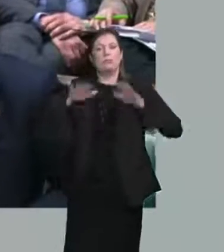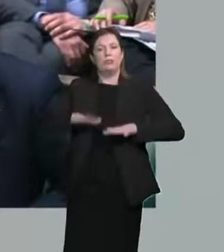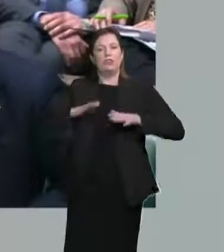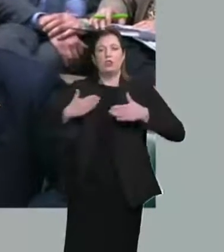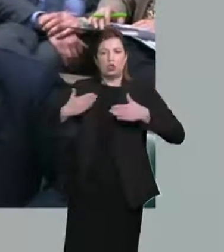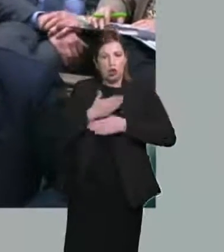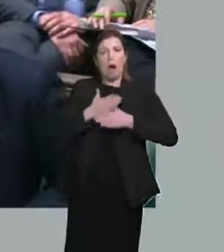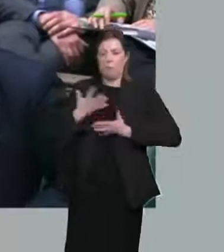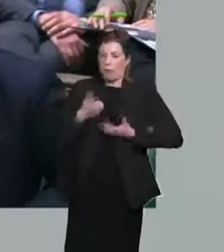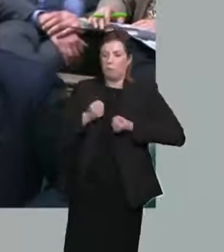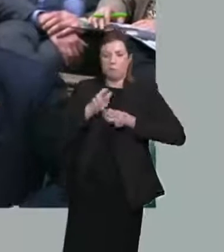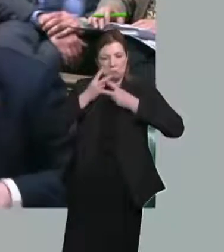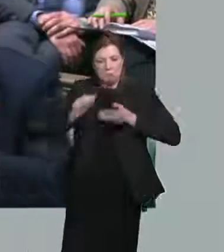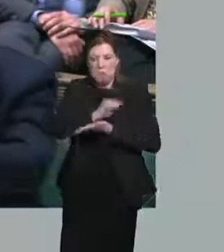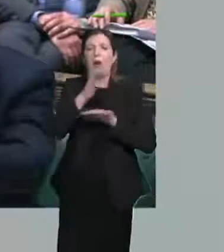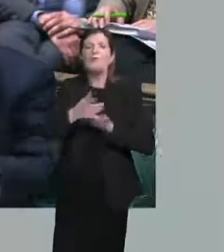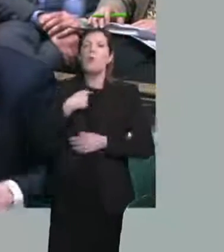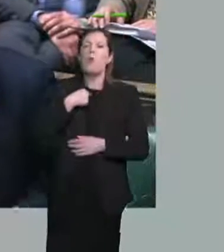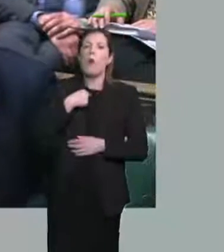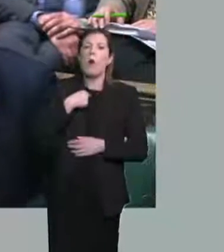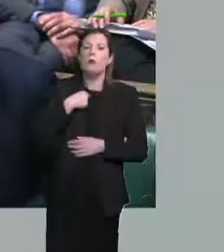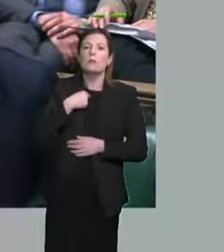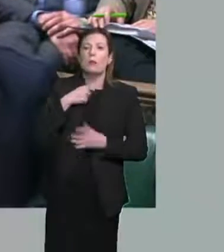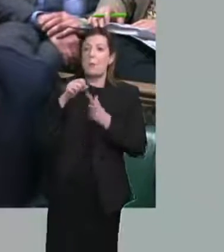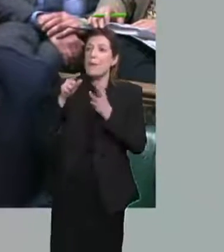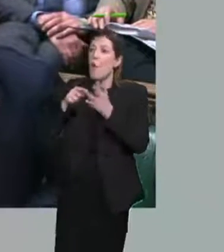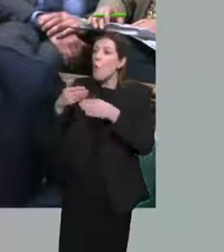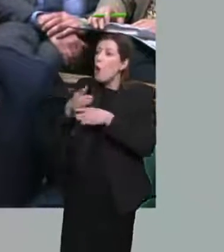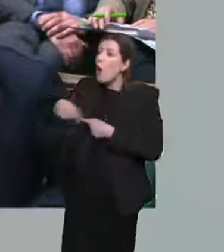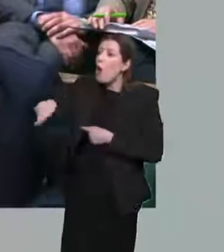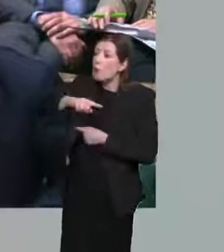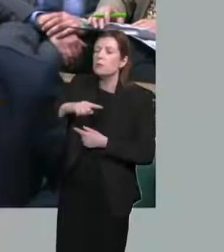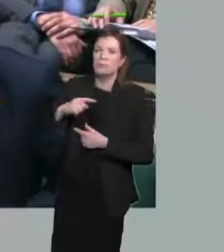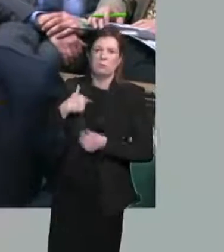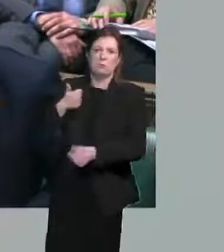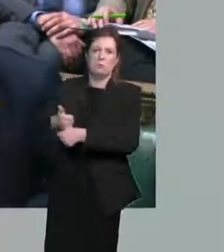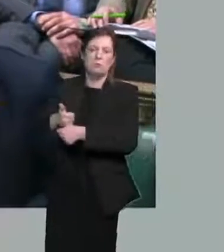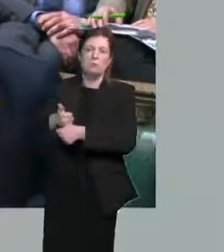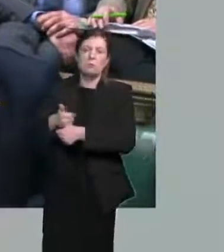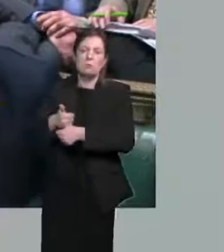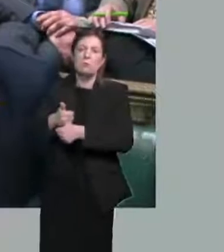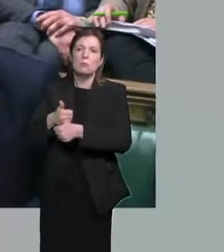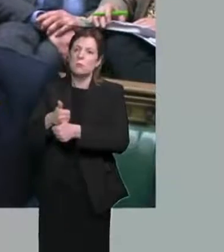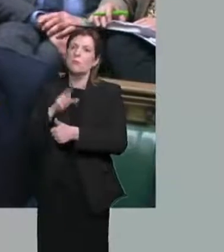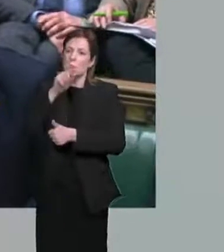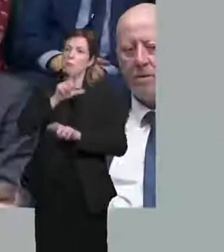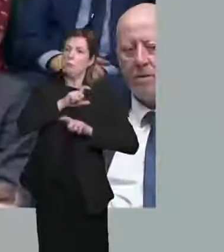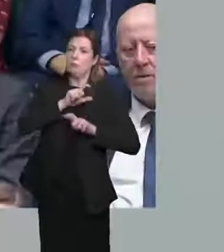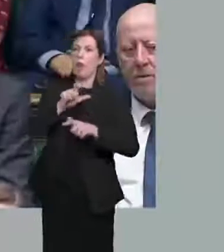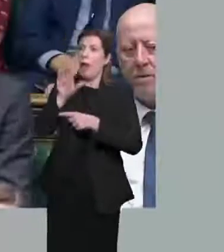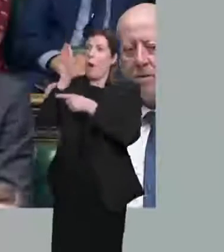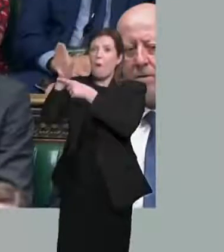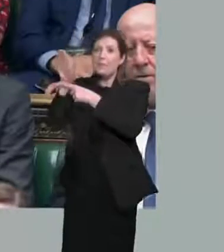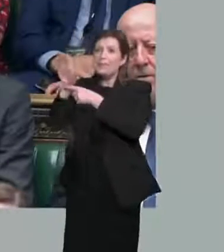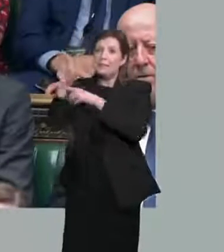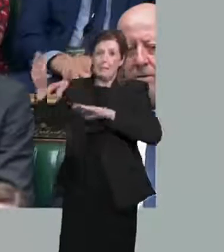people. And that's what we're doing. And that's what we'll do with the P&O workers, but we'll also make sure that we continue to attract overseas